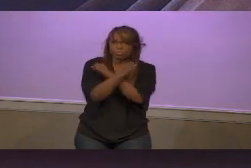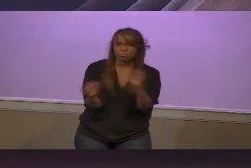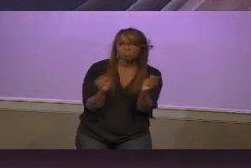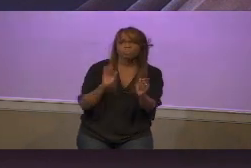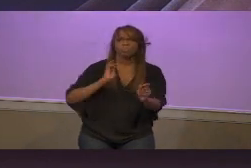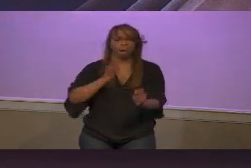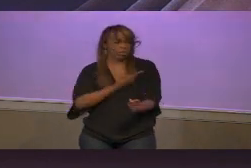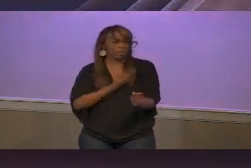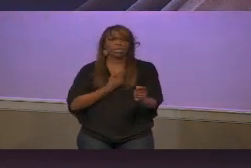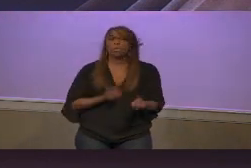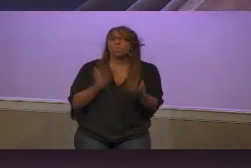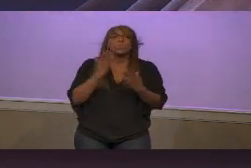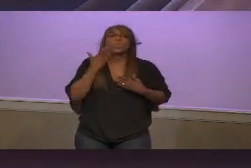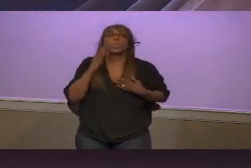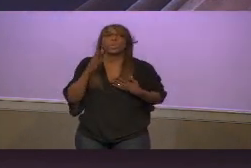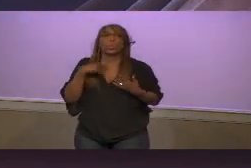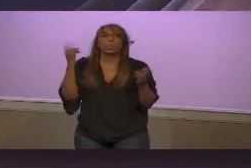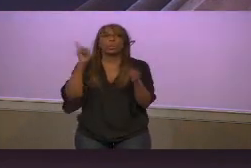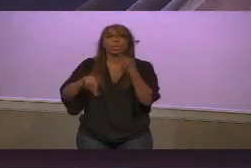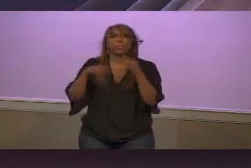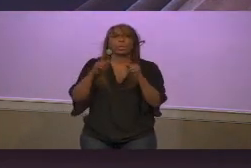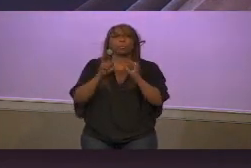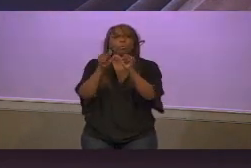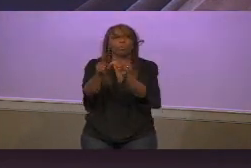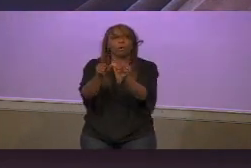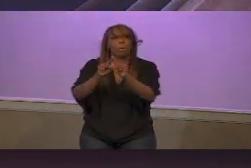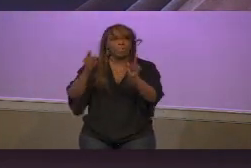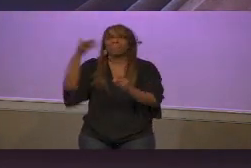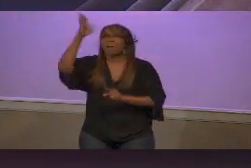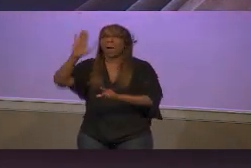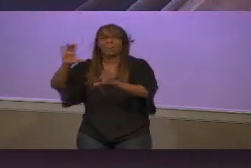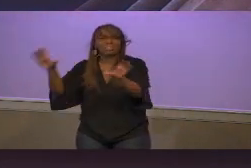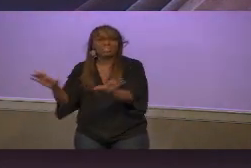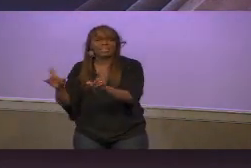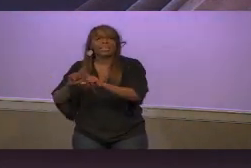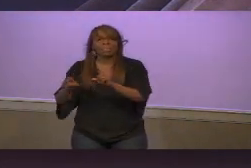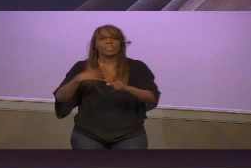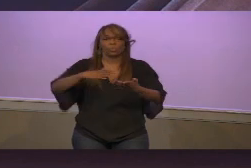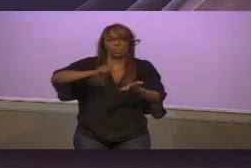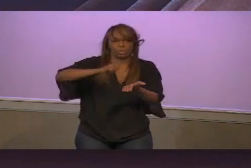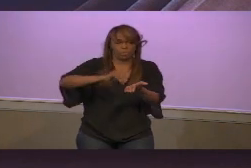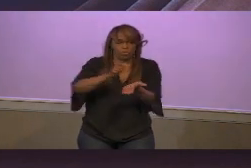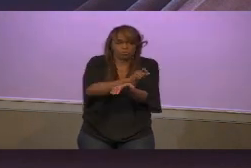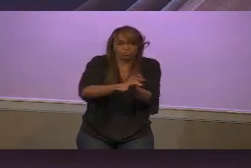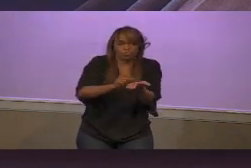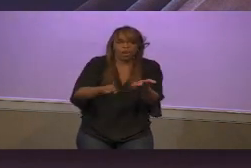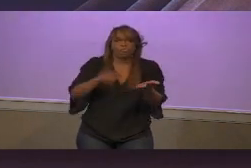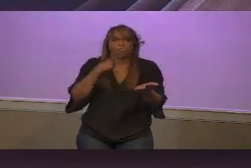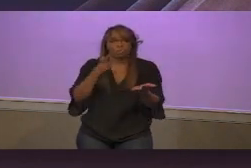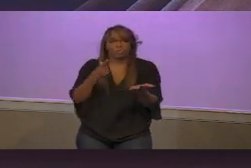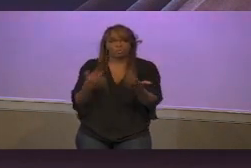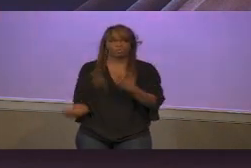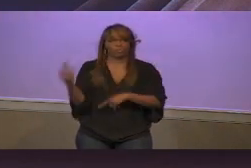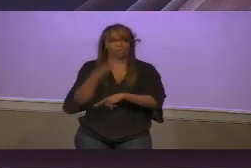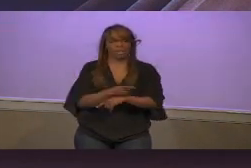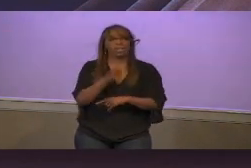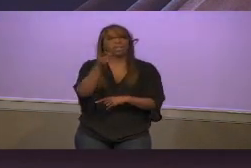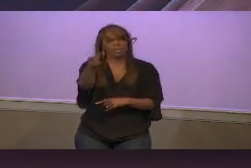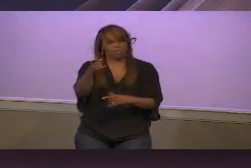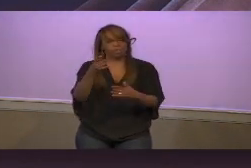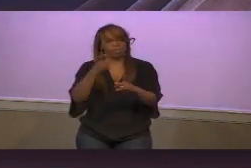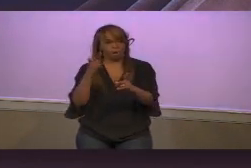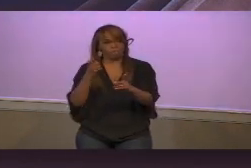many cases when we didn't even imagine he could. This is what the psalm emphasizes today. From the